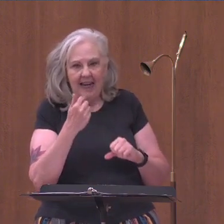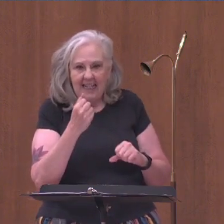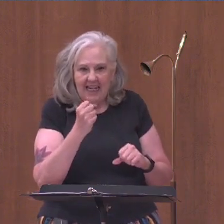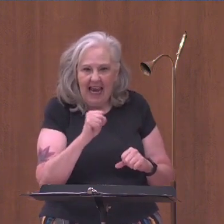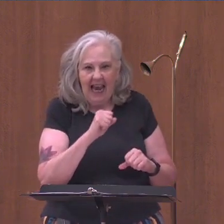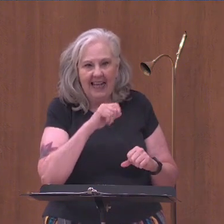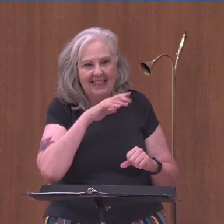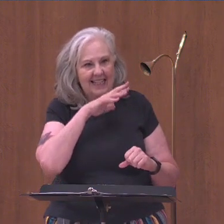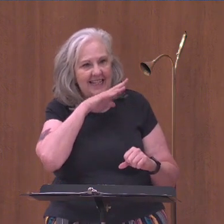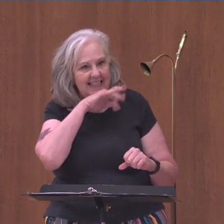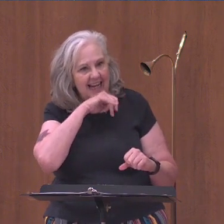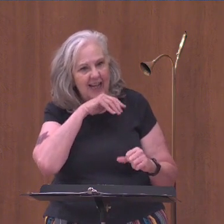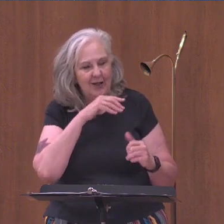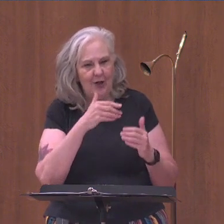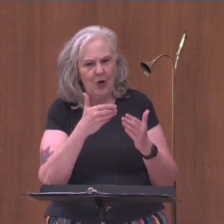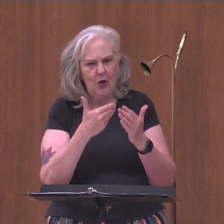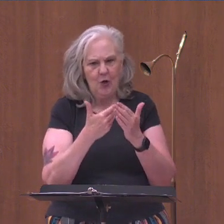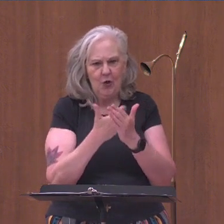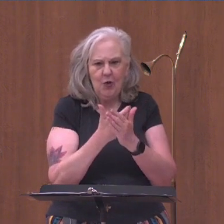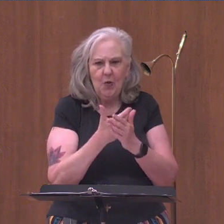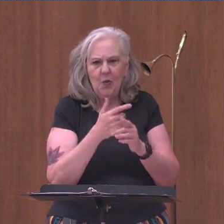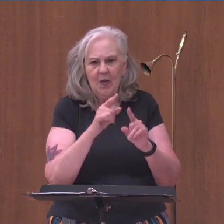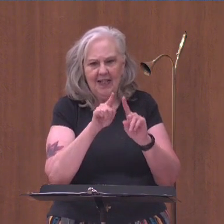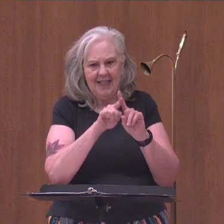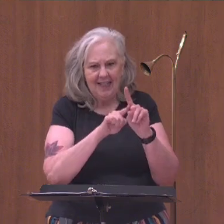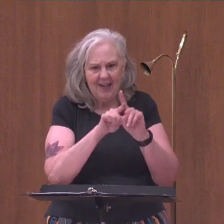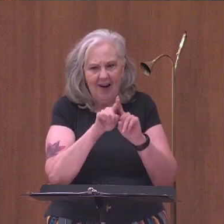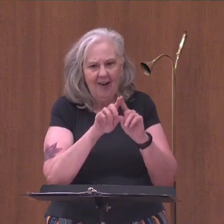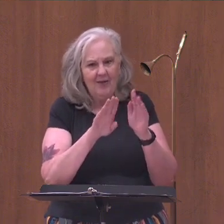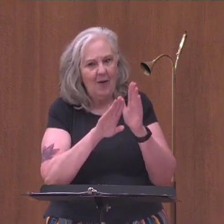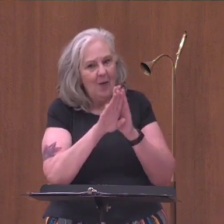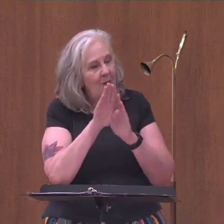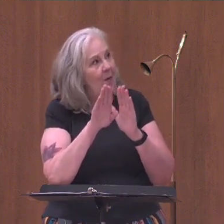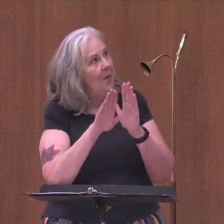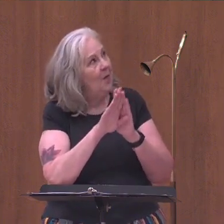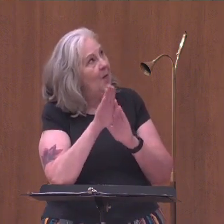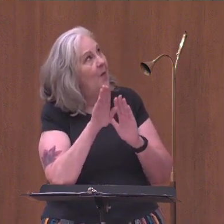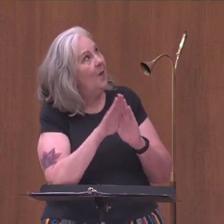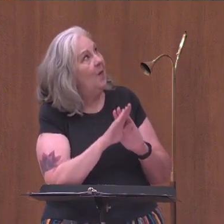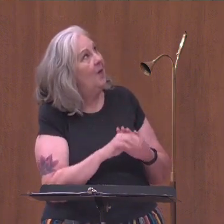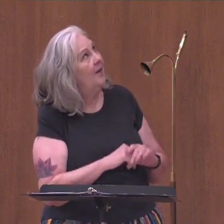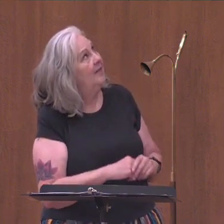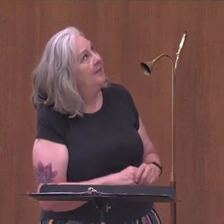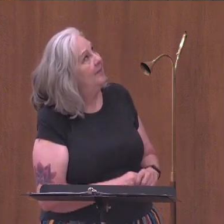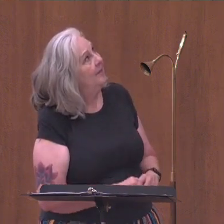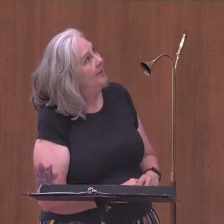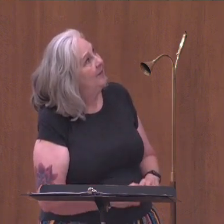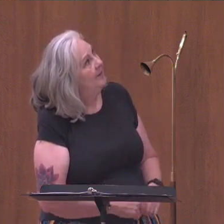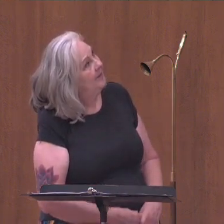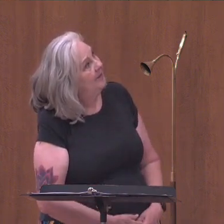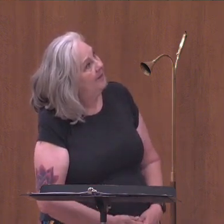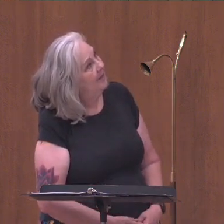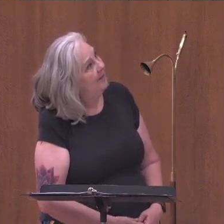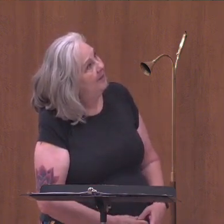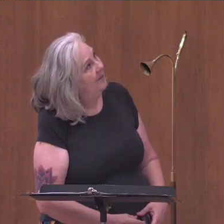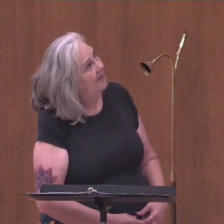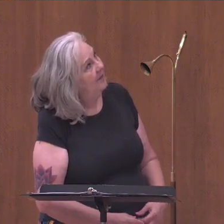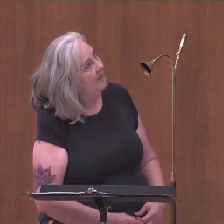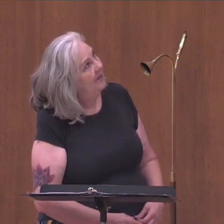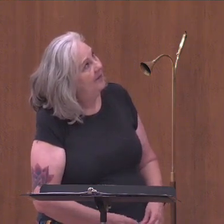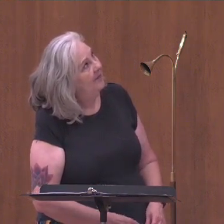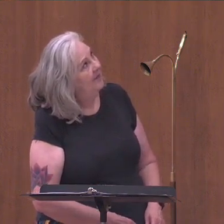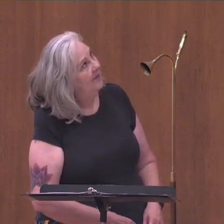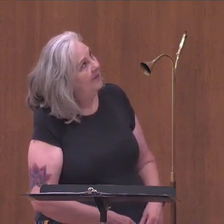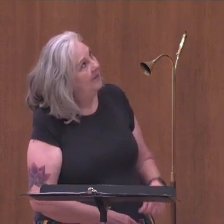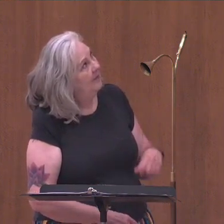located where new stars are actively forming. And here is the Crab Nebula, the remains of